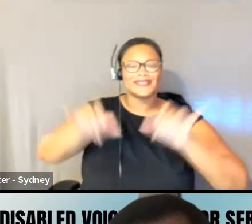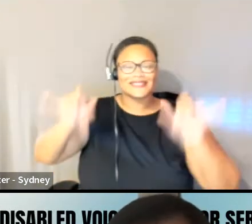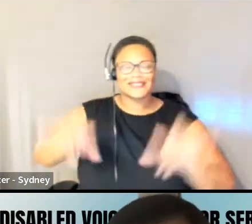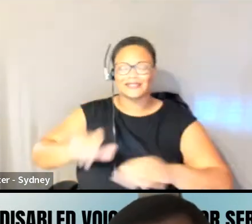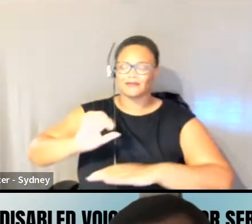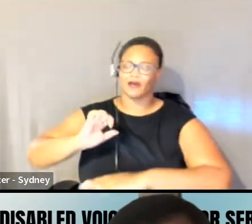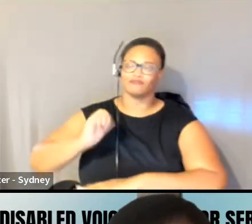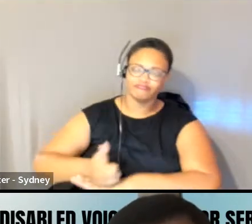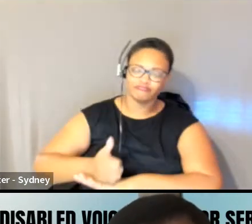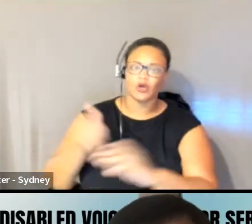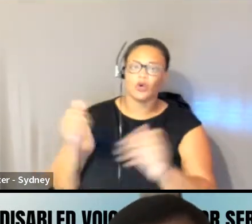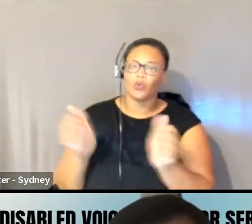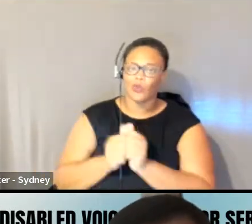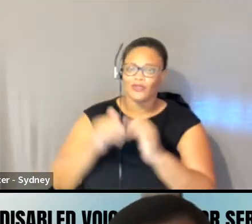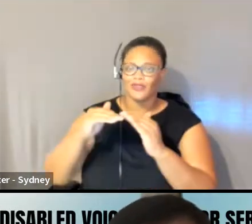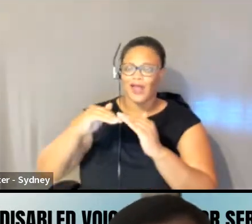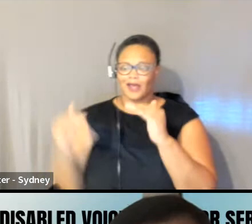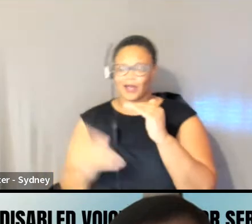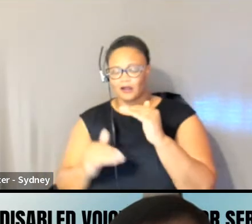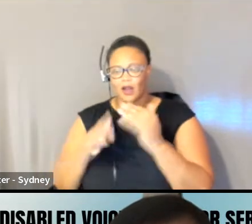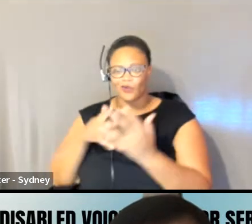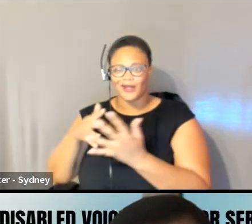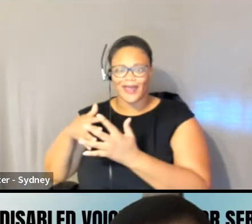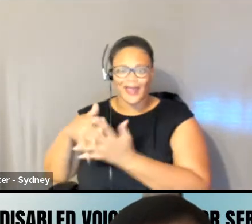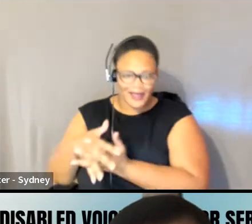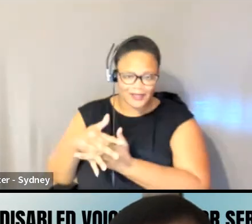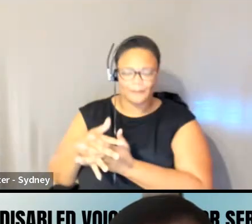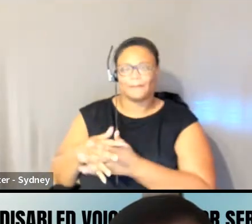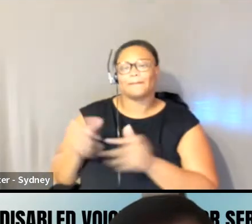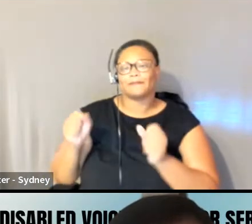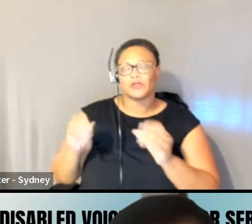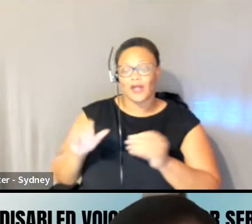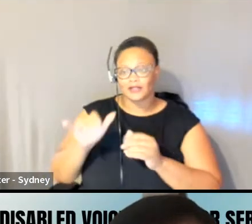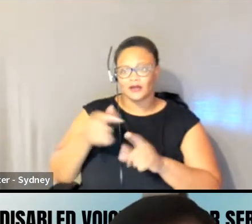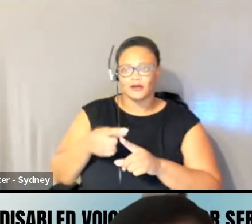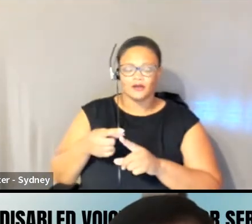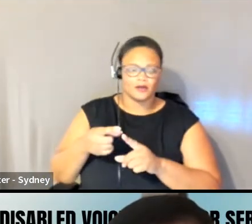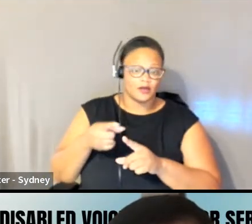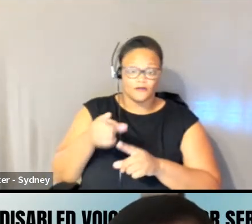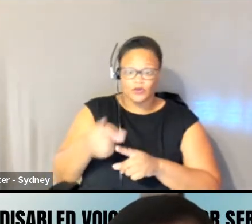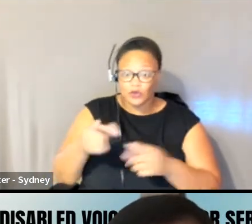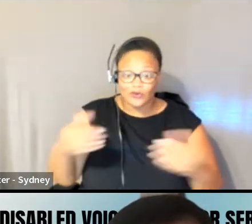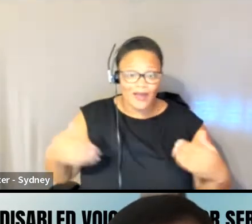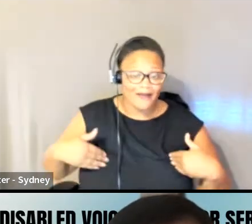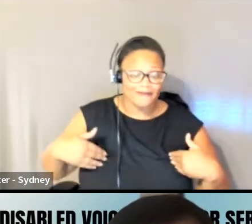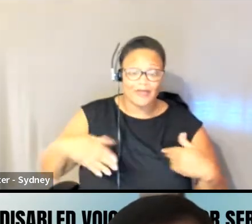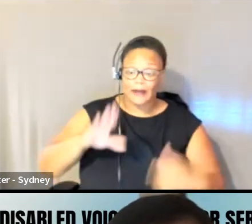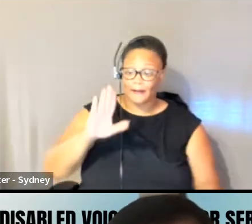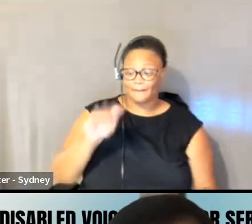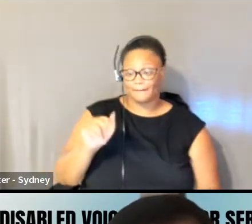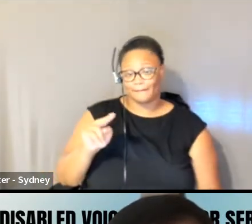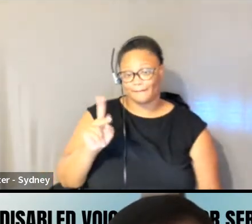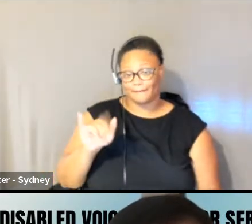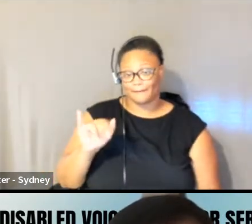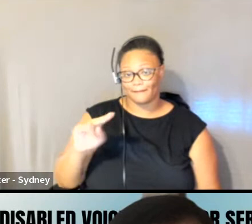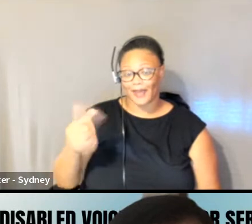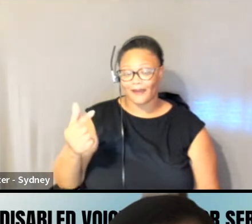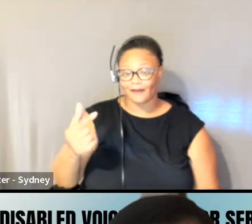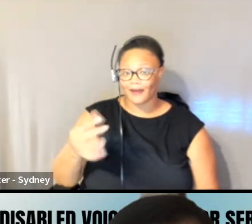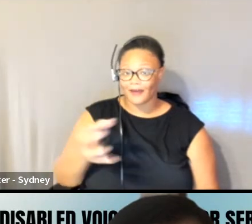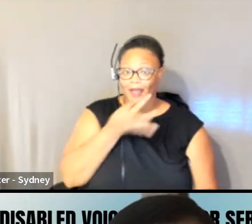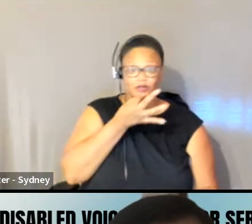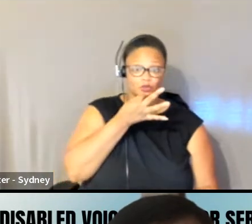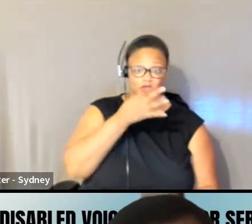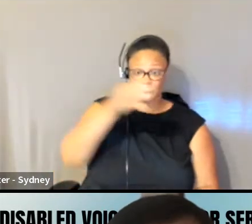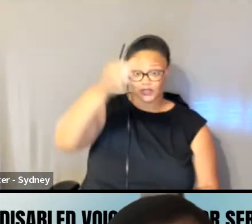a knowledge that is inside. And so if you have that banking expertise, banking and investment expertise, then you